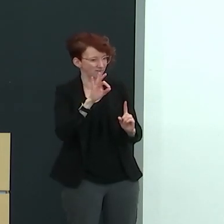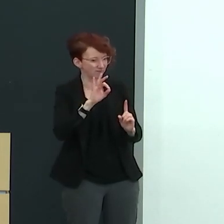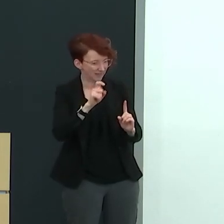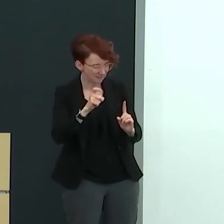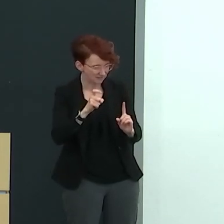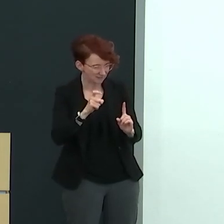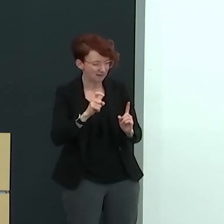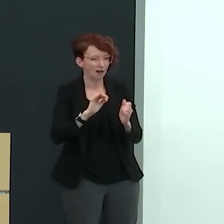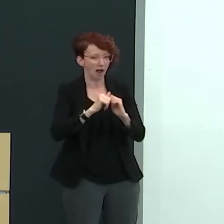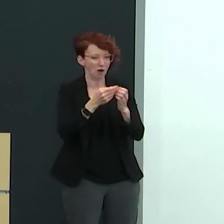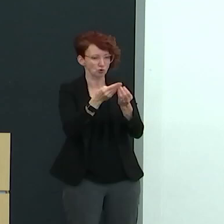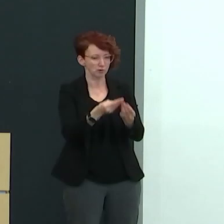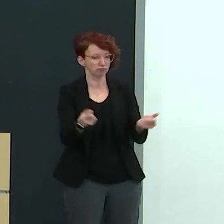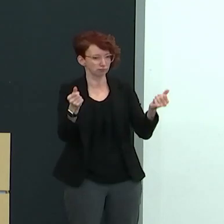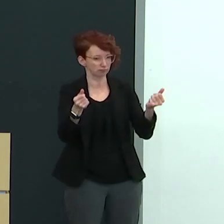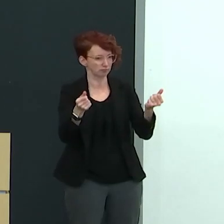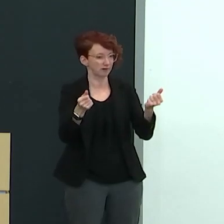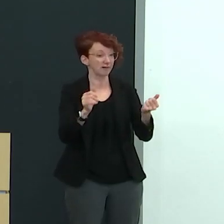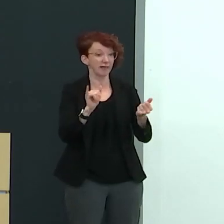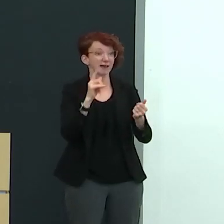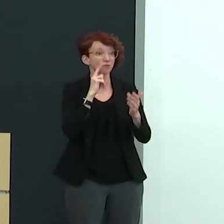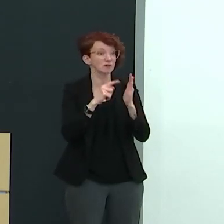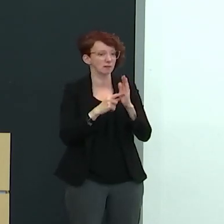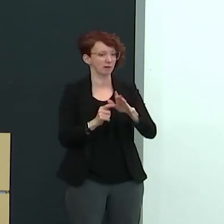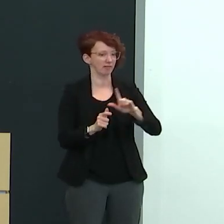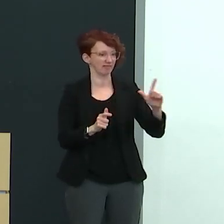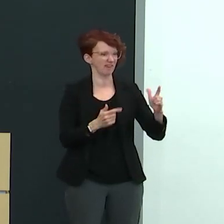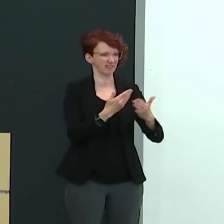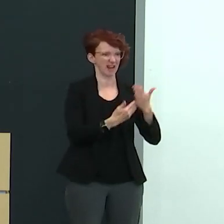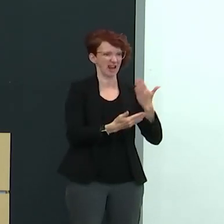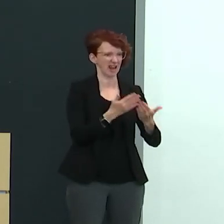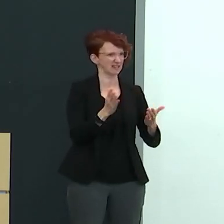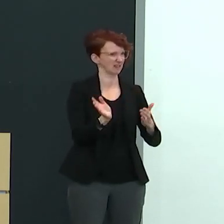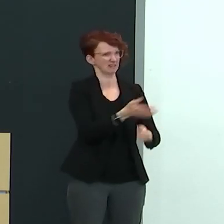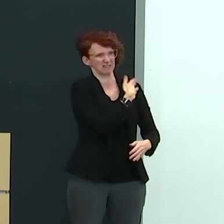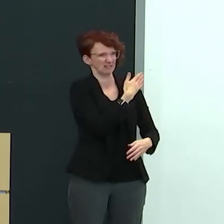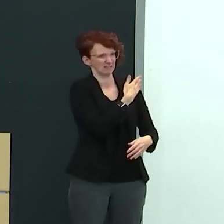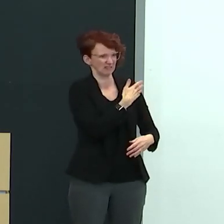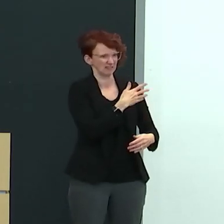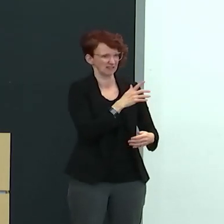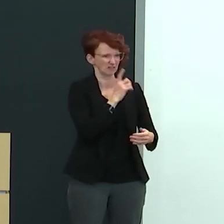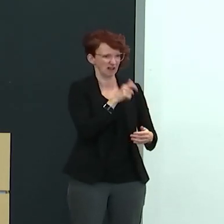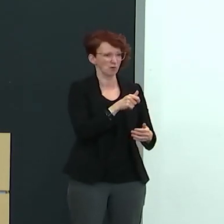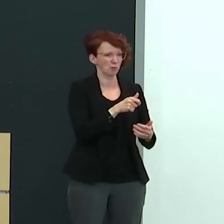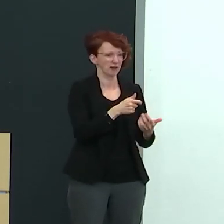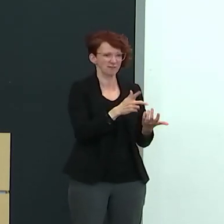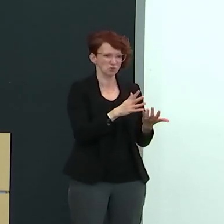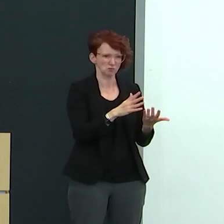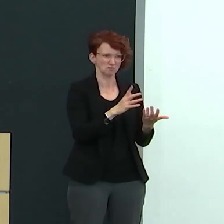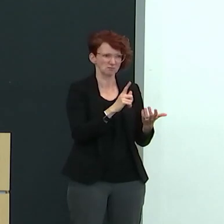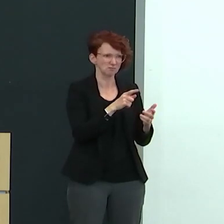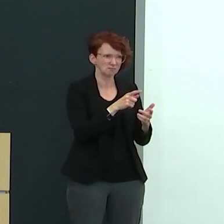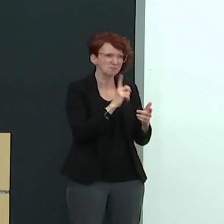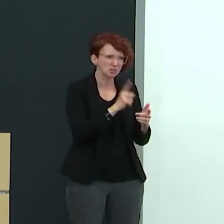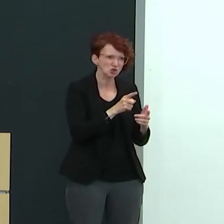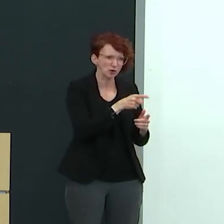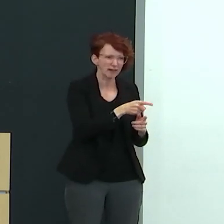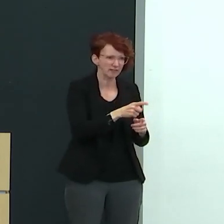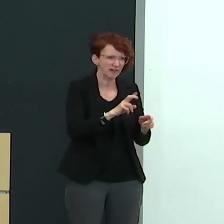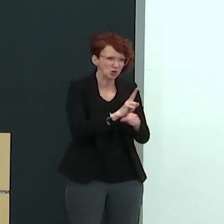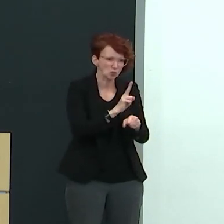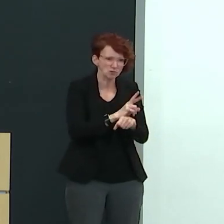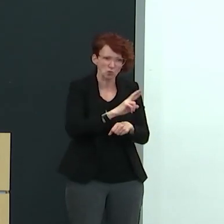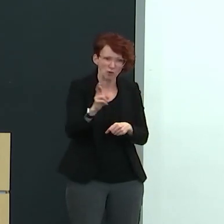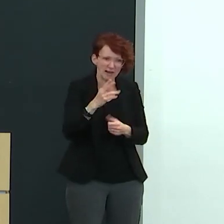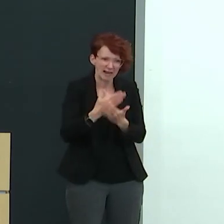to eliminate the left-handedness or treat those left-handers so that they can write with their correct right